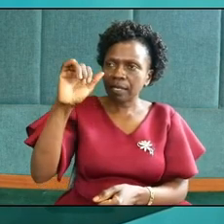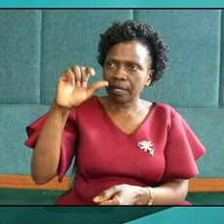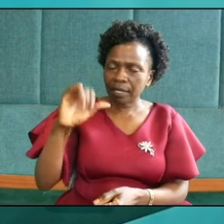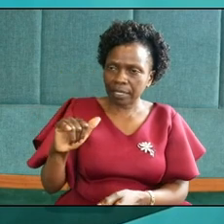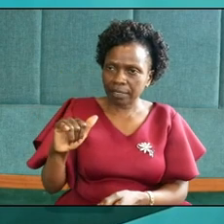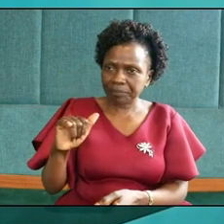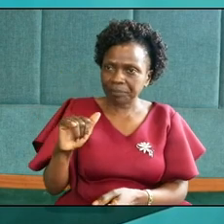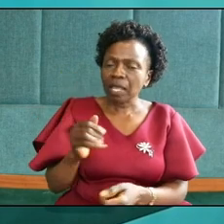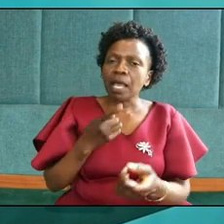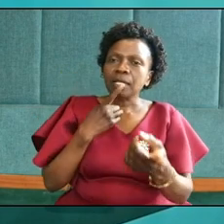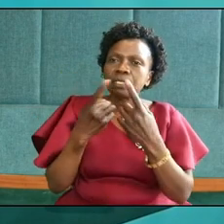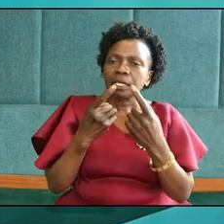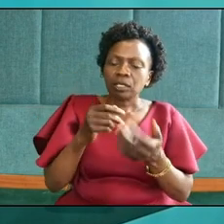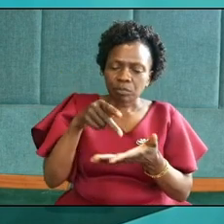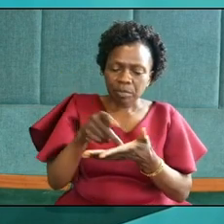glass of milk."